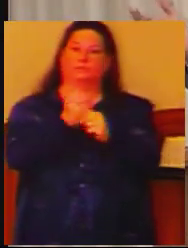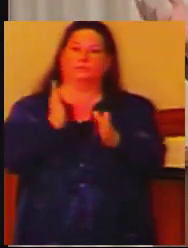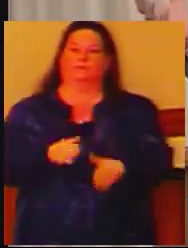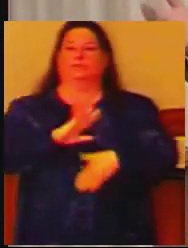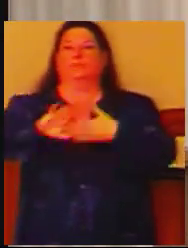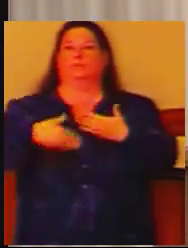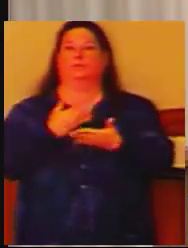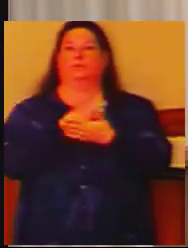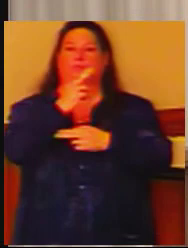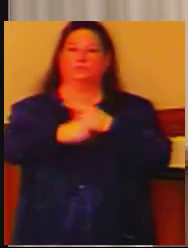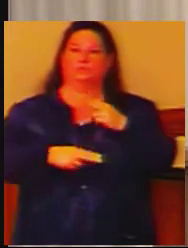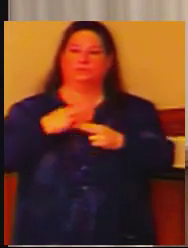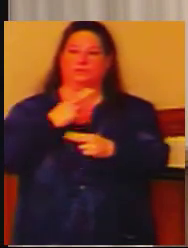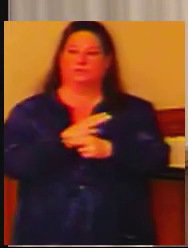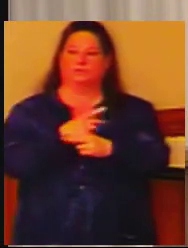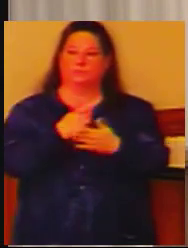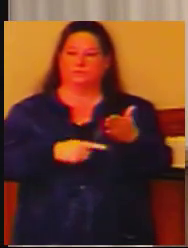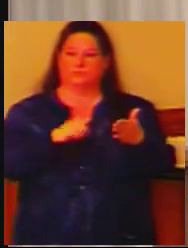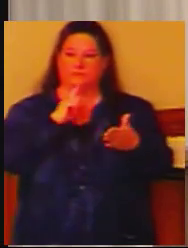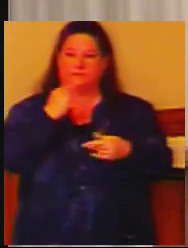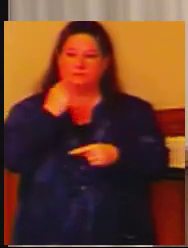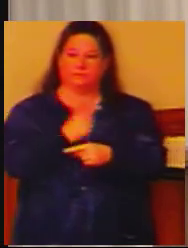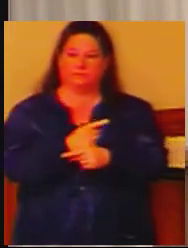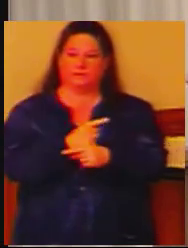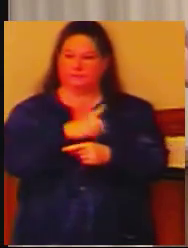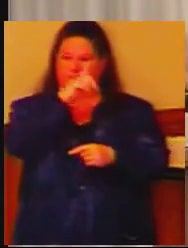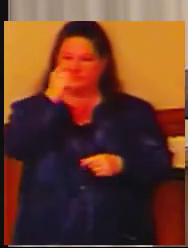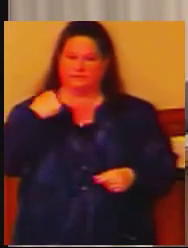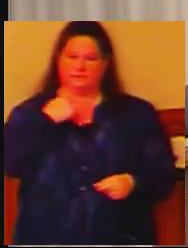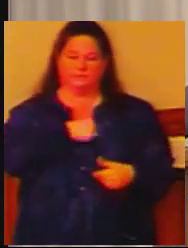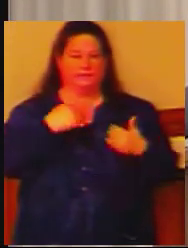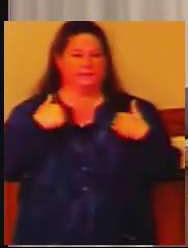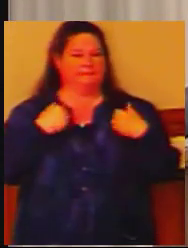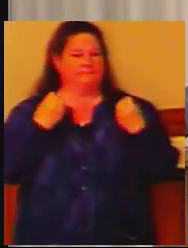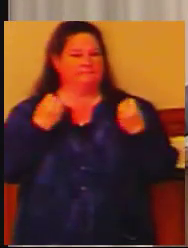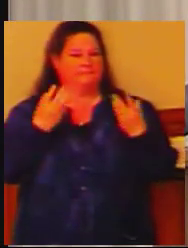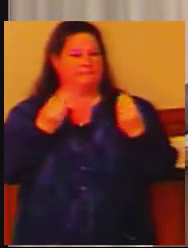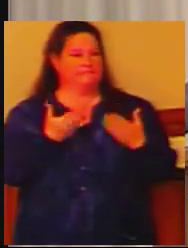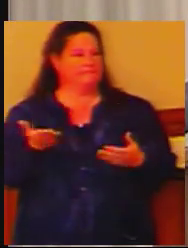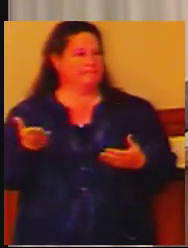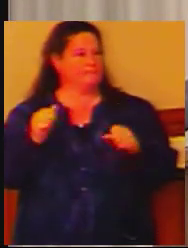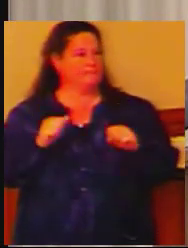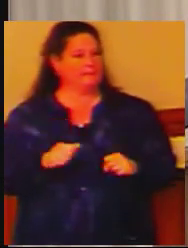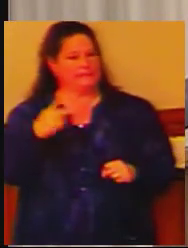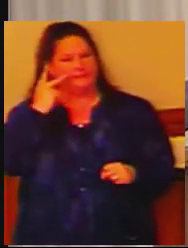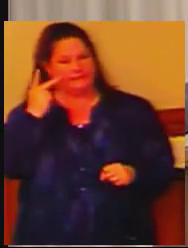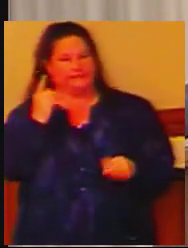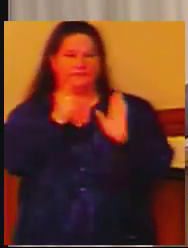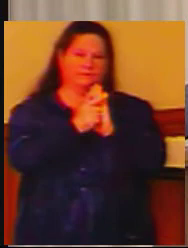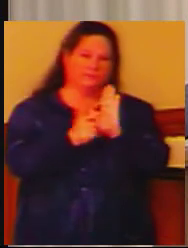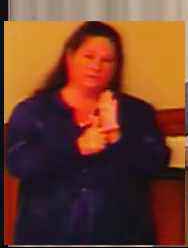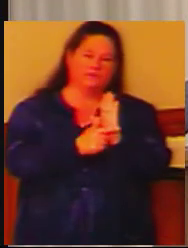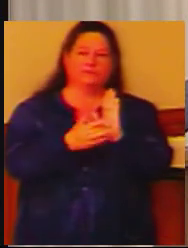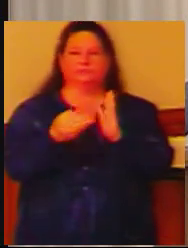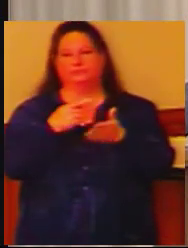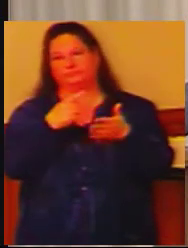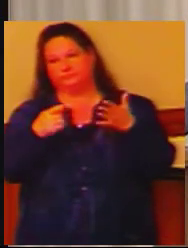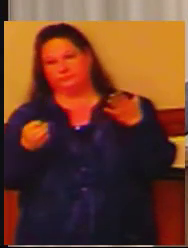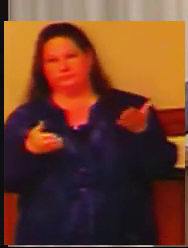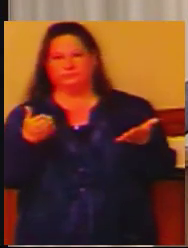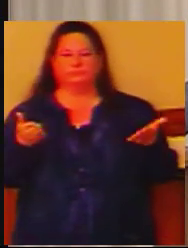universe what is right. Okay, because we have lots of things we can look at. We have the laws, and we have this and that,